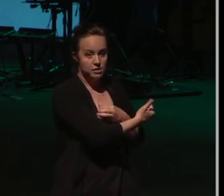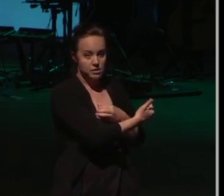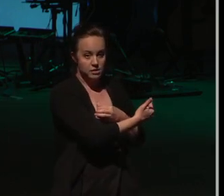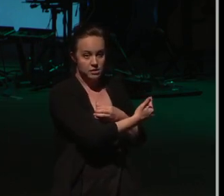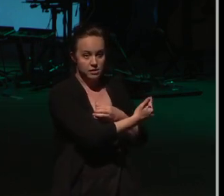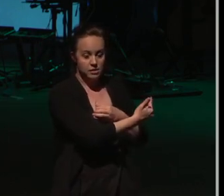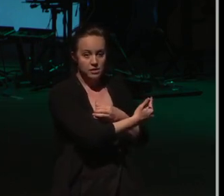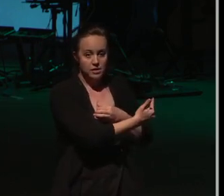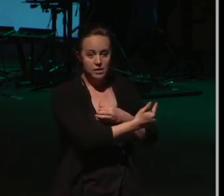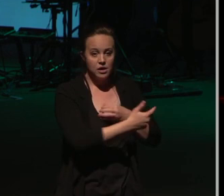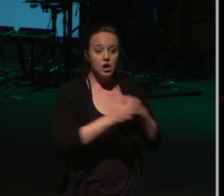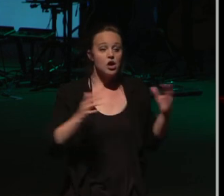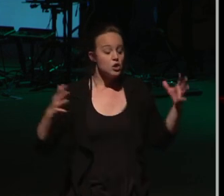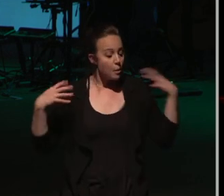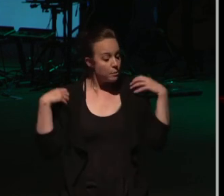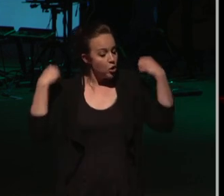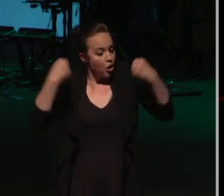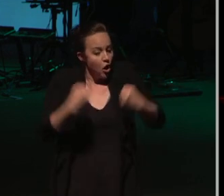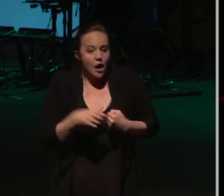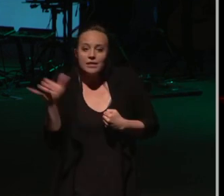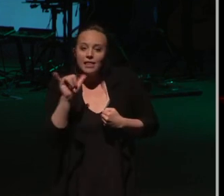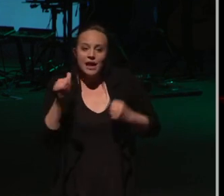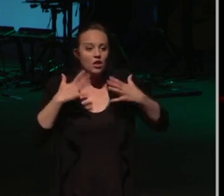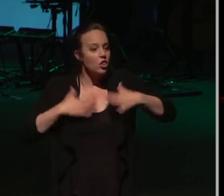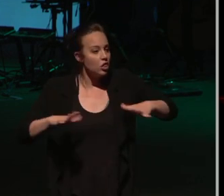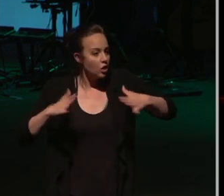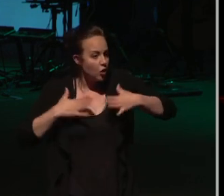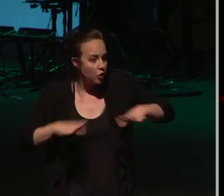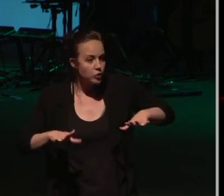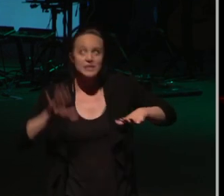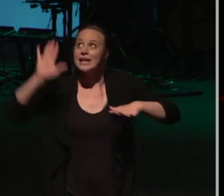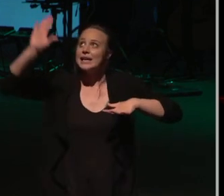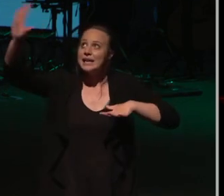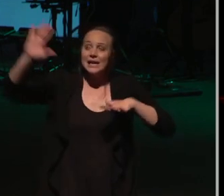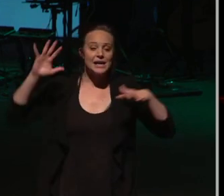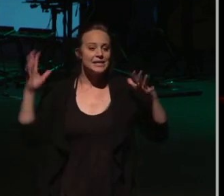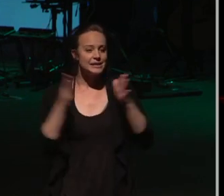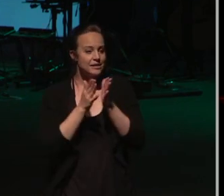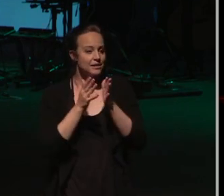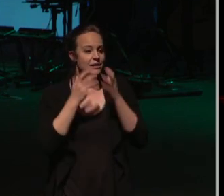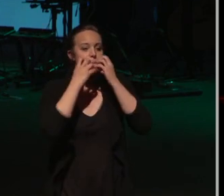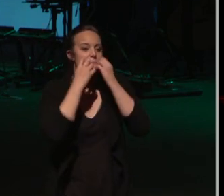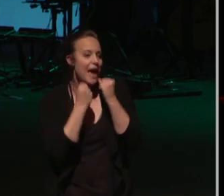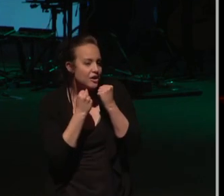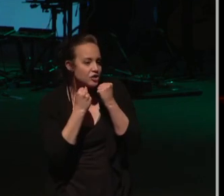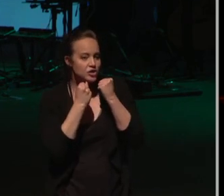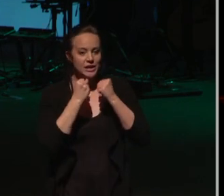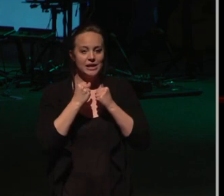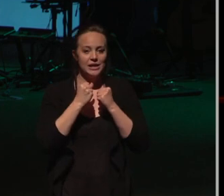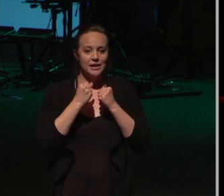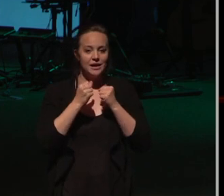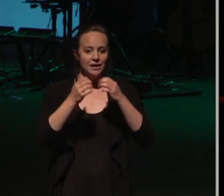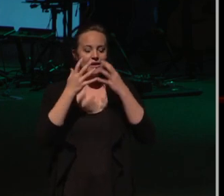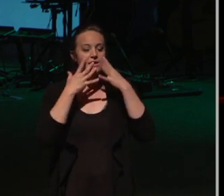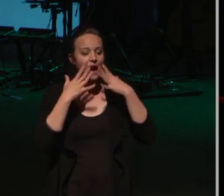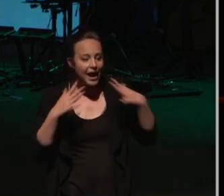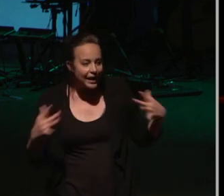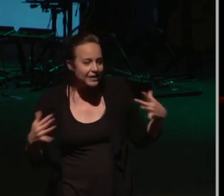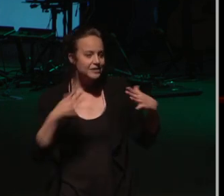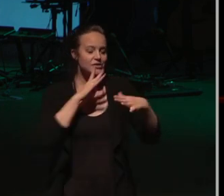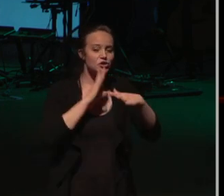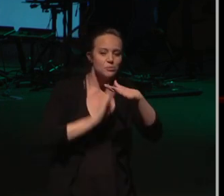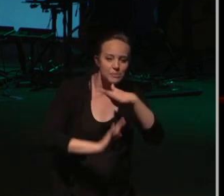put on then as God's chosen ones, holy and beloved, compassionate hearts, kindness, humility, meekness, and